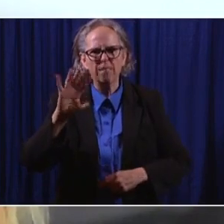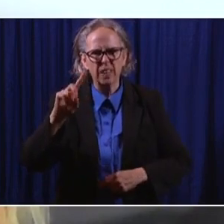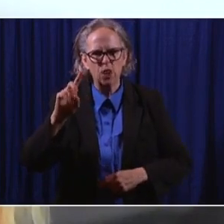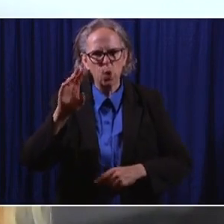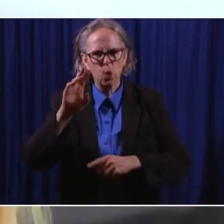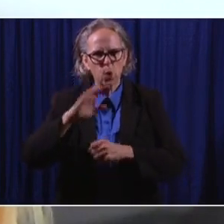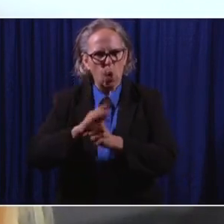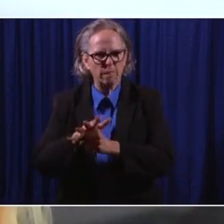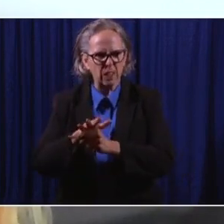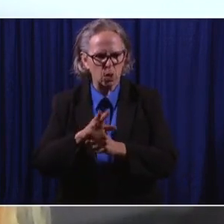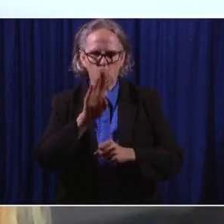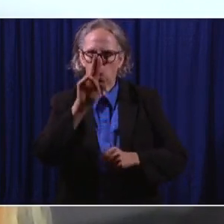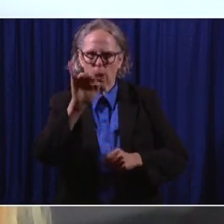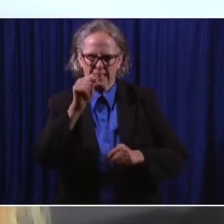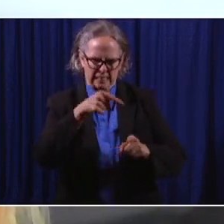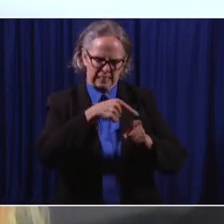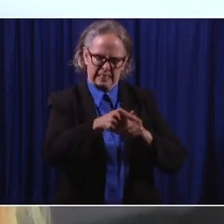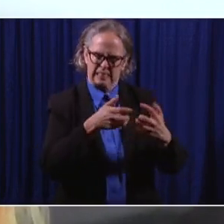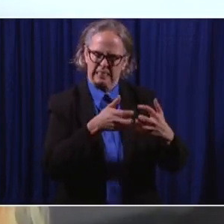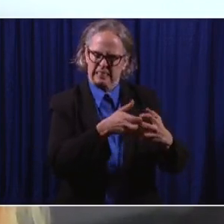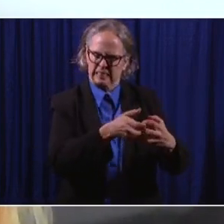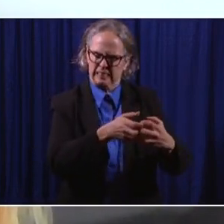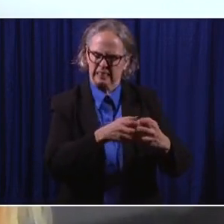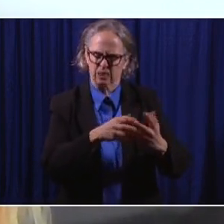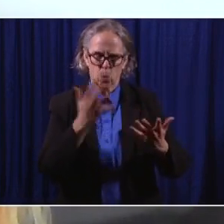And they saved my life.